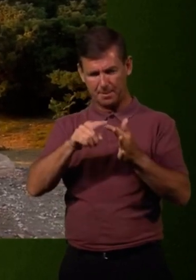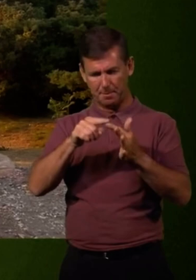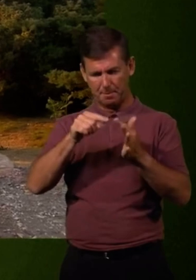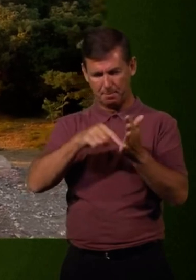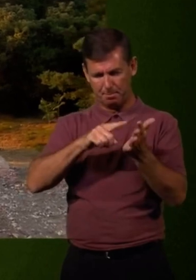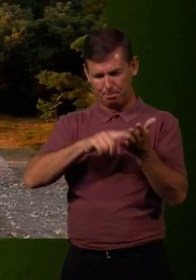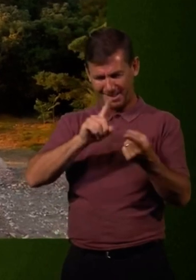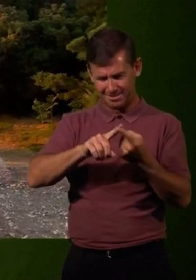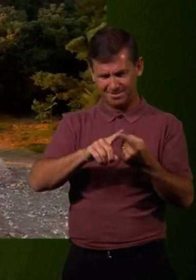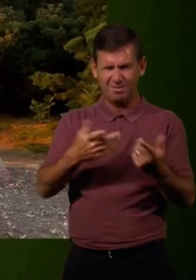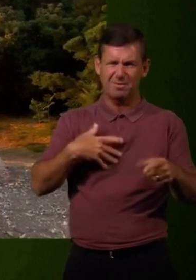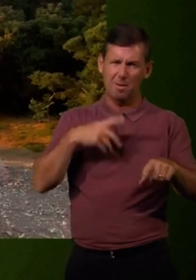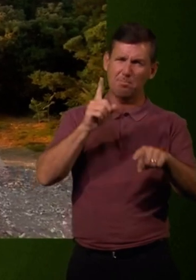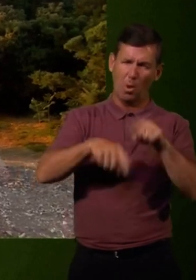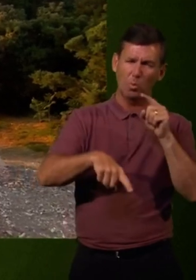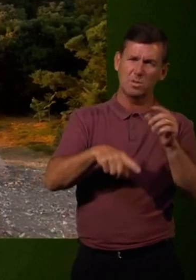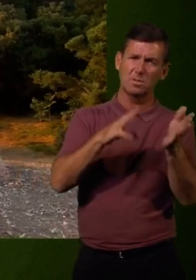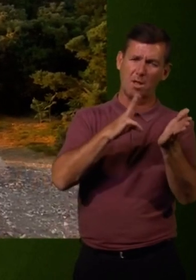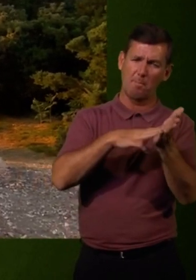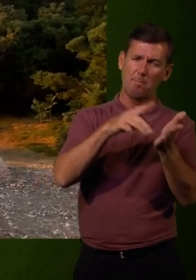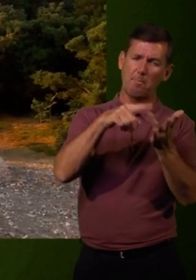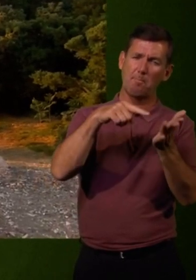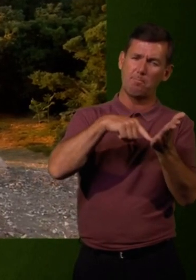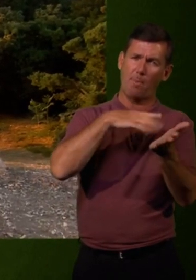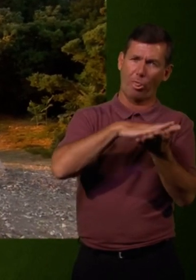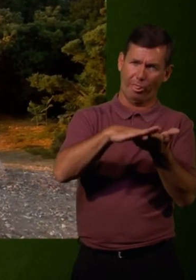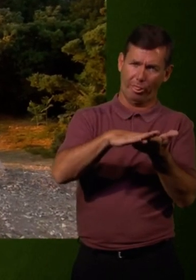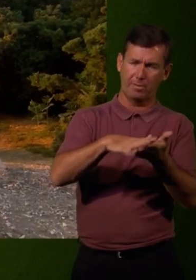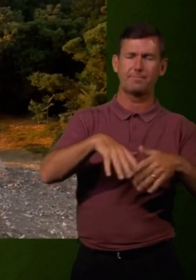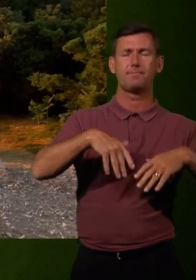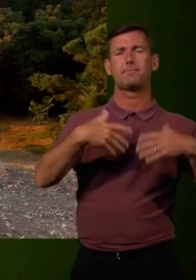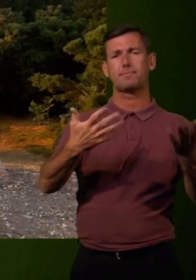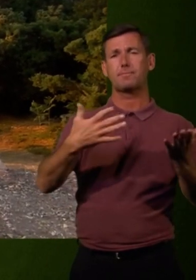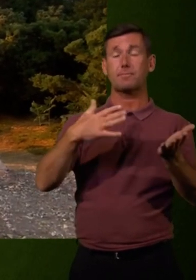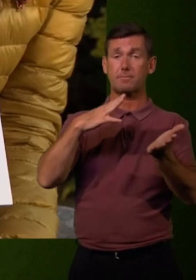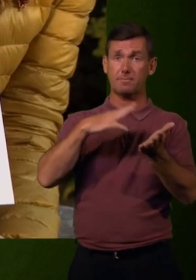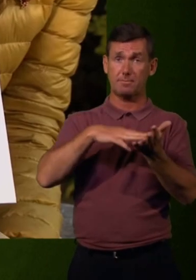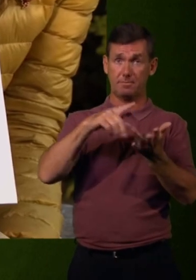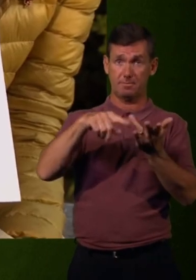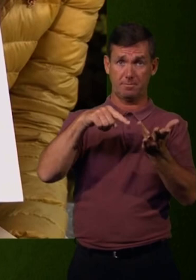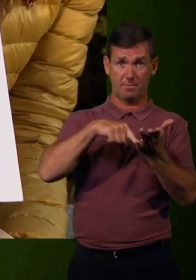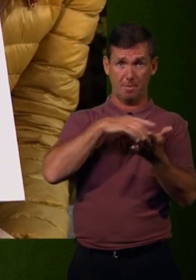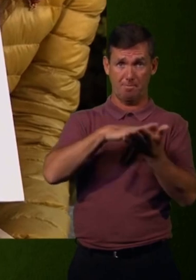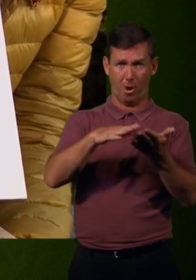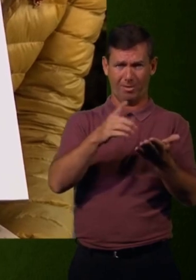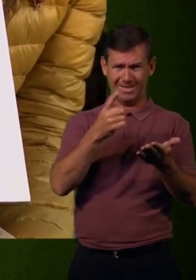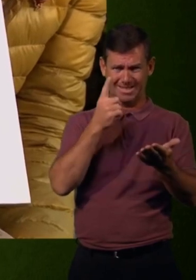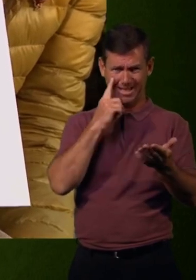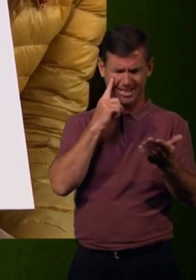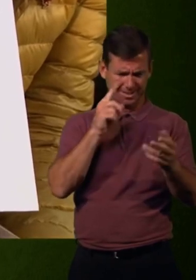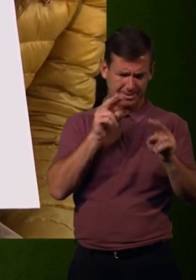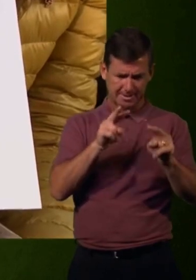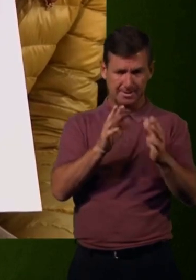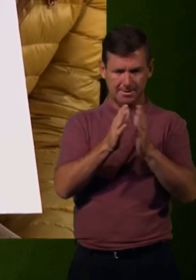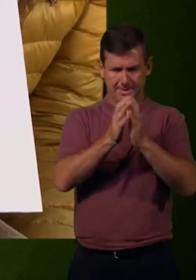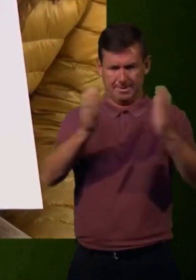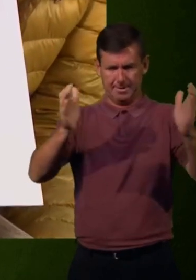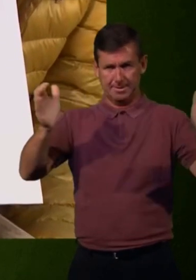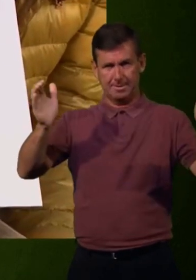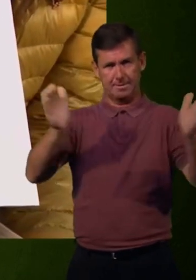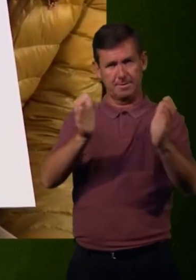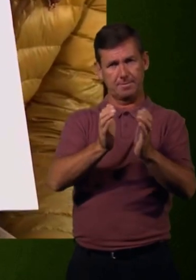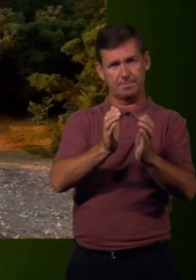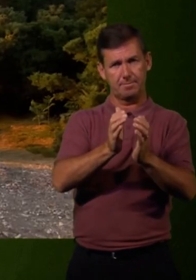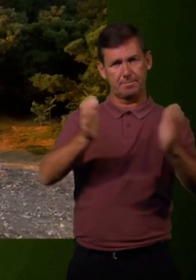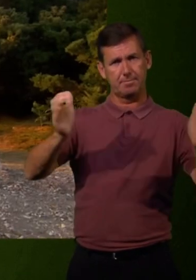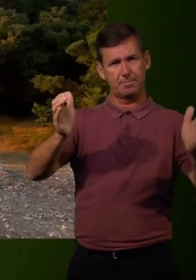to species level. Then they ran a moth trap, and the results of that are shown here in terms of moth size. So the moth trap